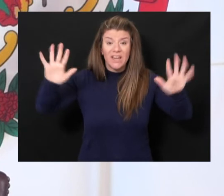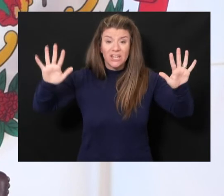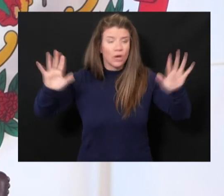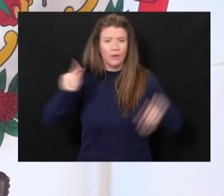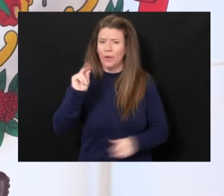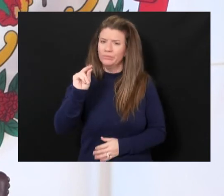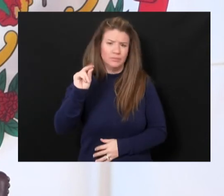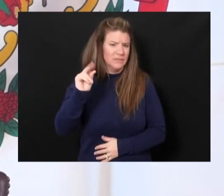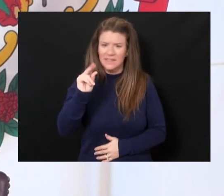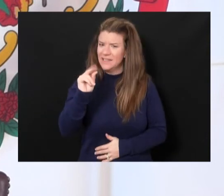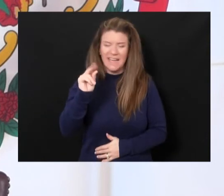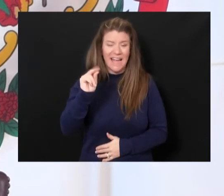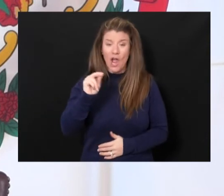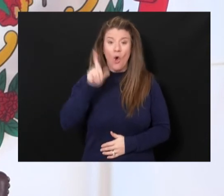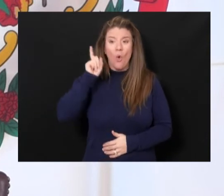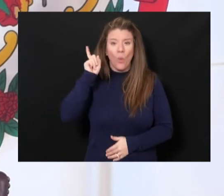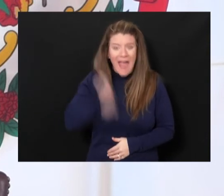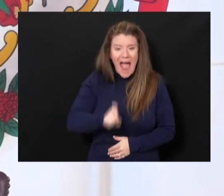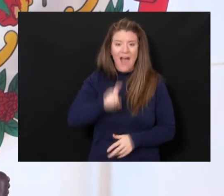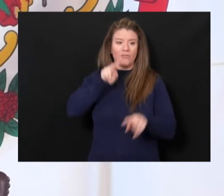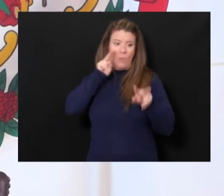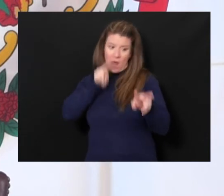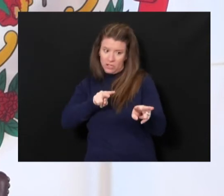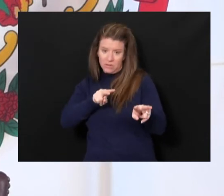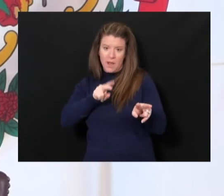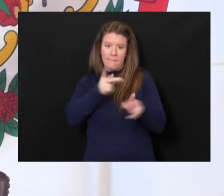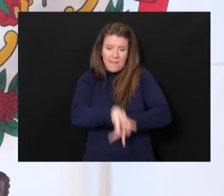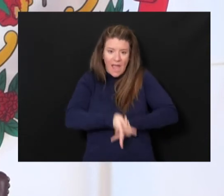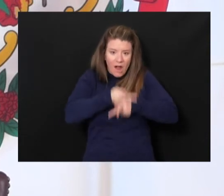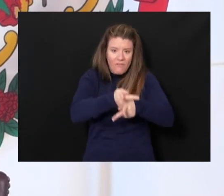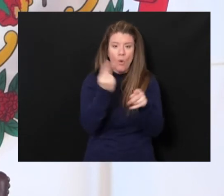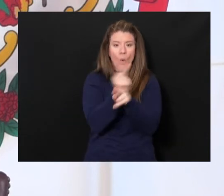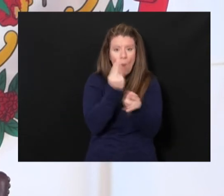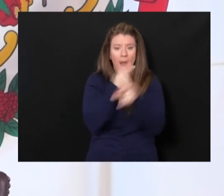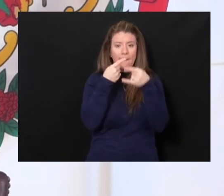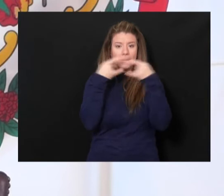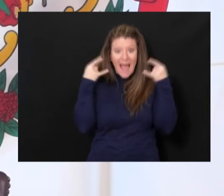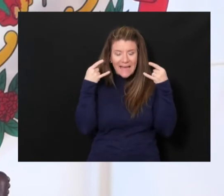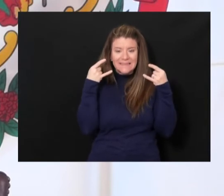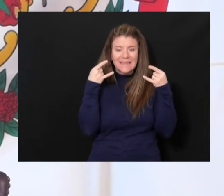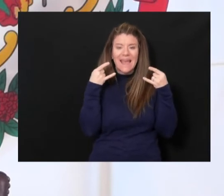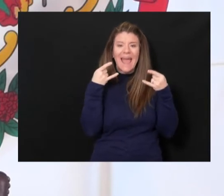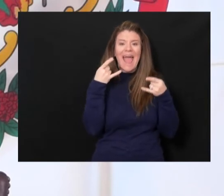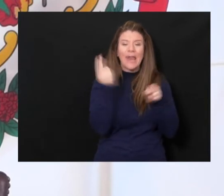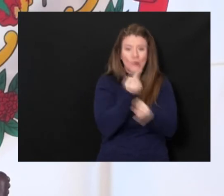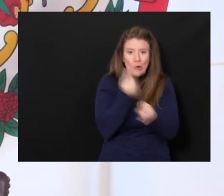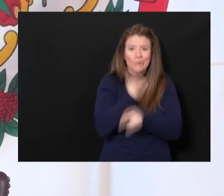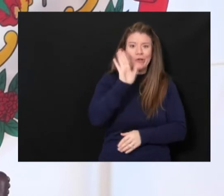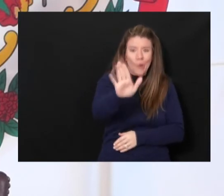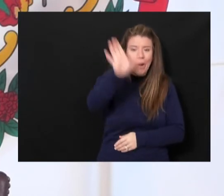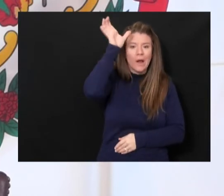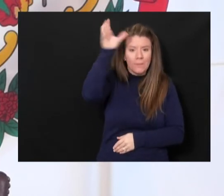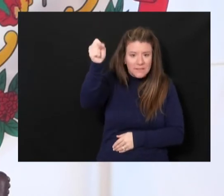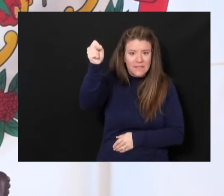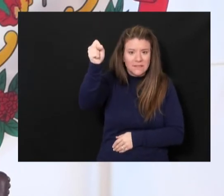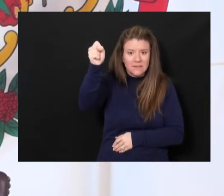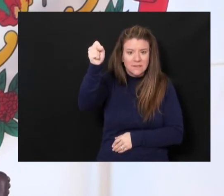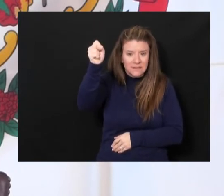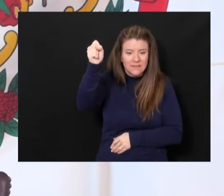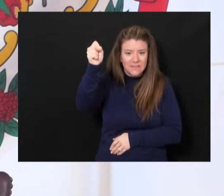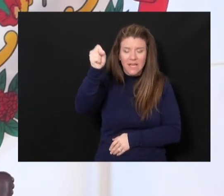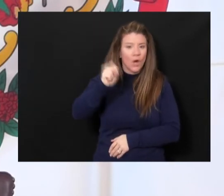We've still absolutely got to be cautious, wear our mask, and just use good common sense.